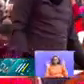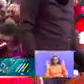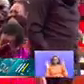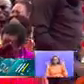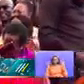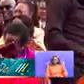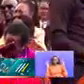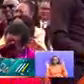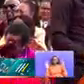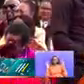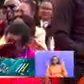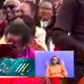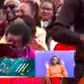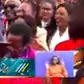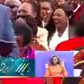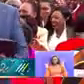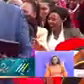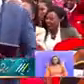grow